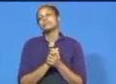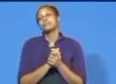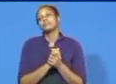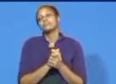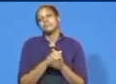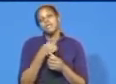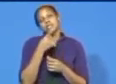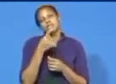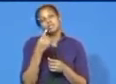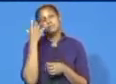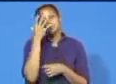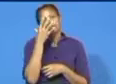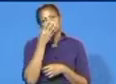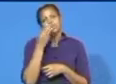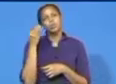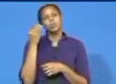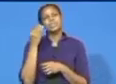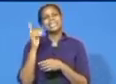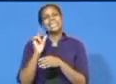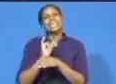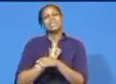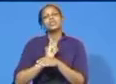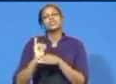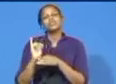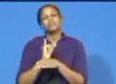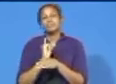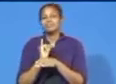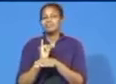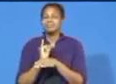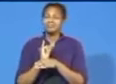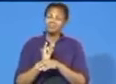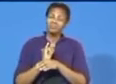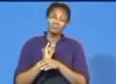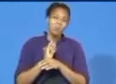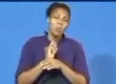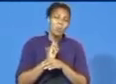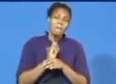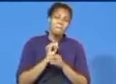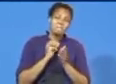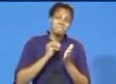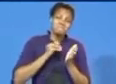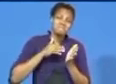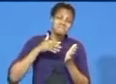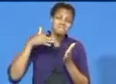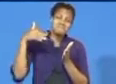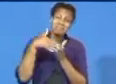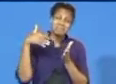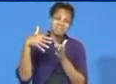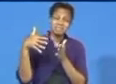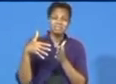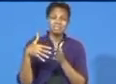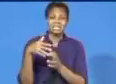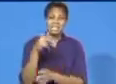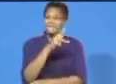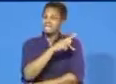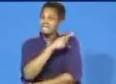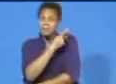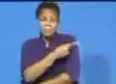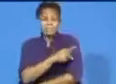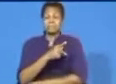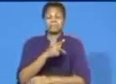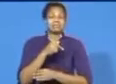I say the beauty industry is a multi-billion dollar industry. The pharmaceutical industry is